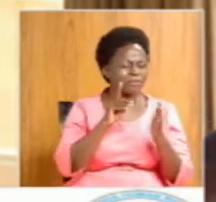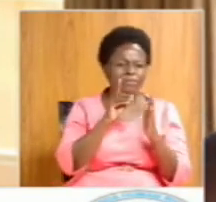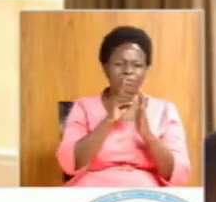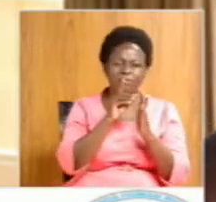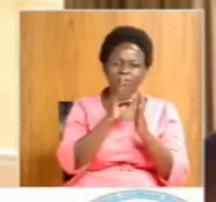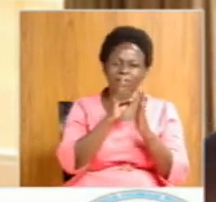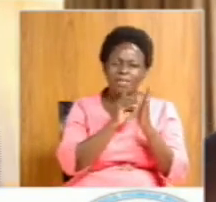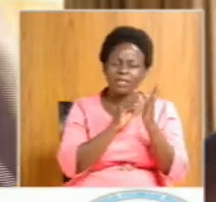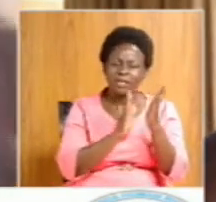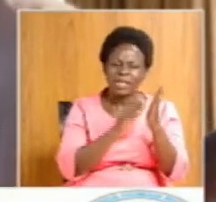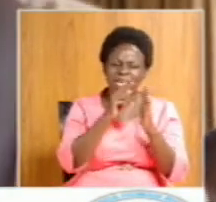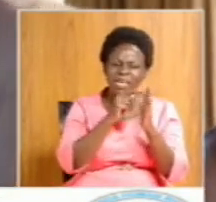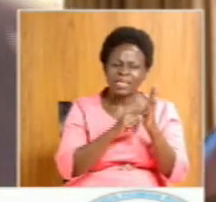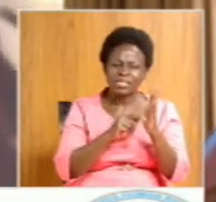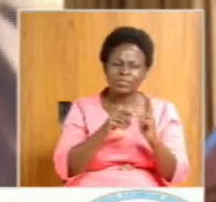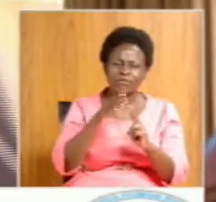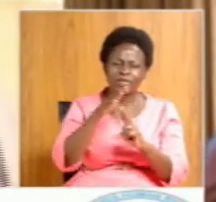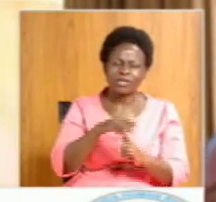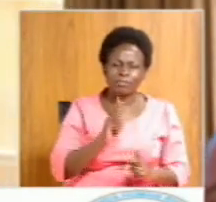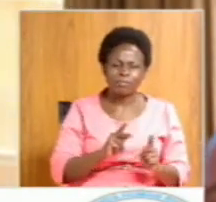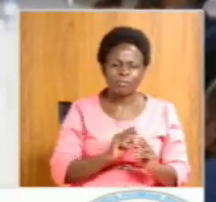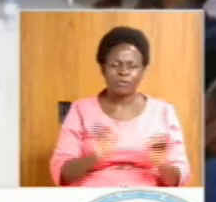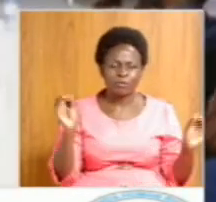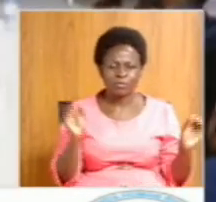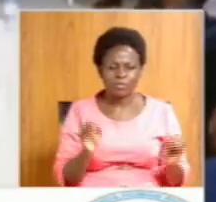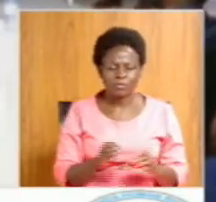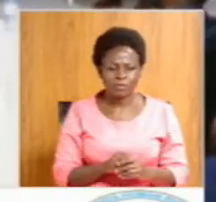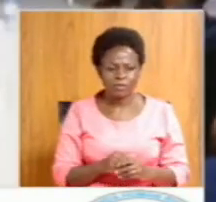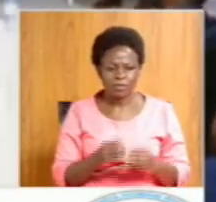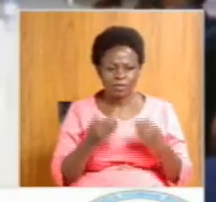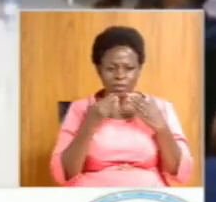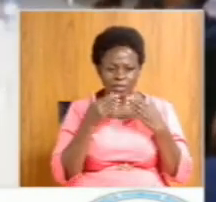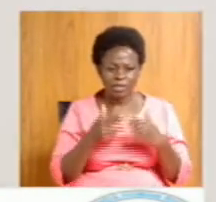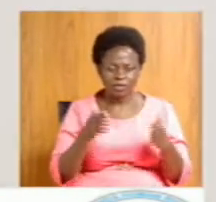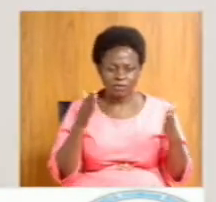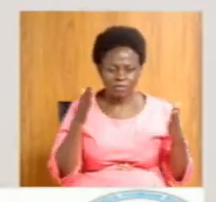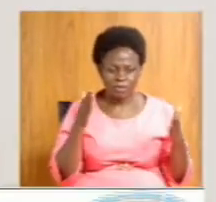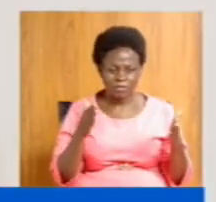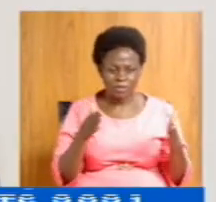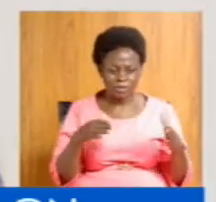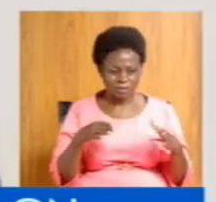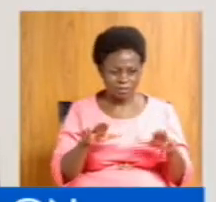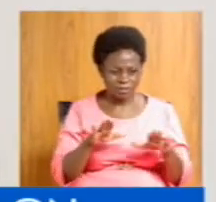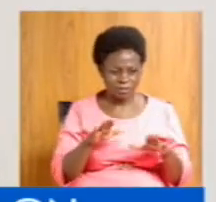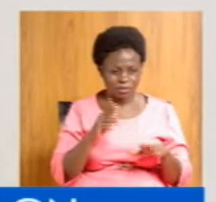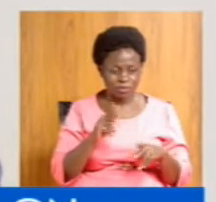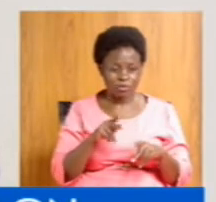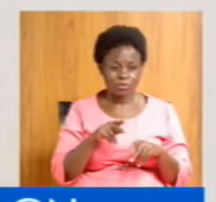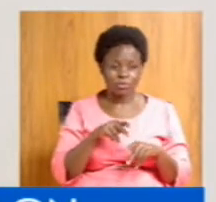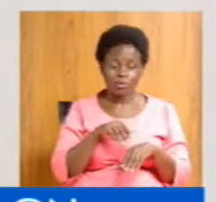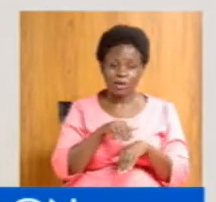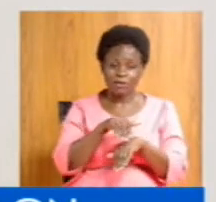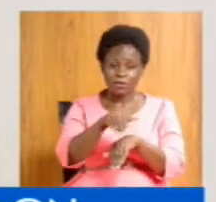vulnerable people in a country which is not at war okay all right thank you so much and let's take a pause there because for those who are